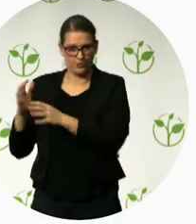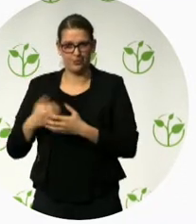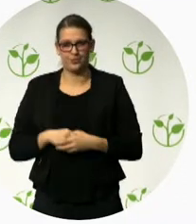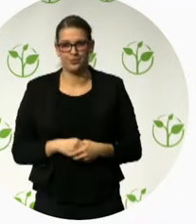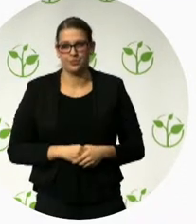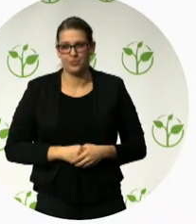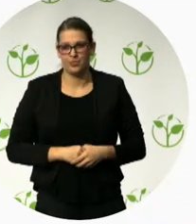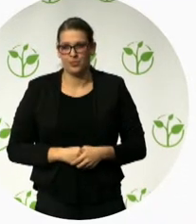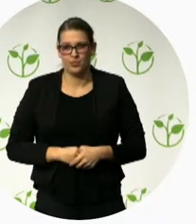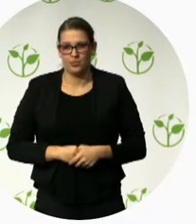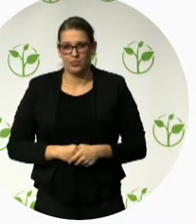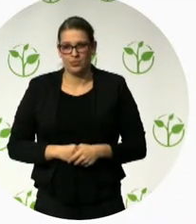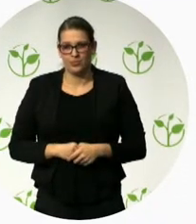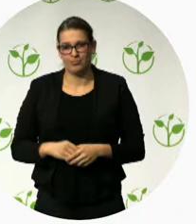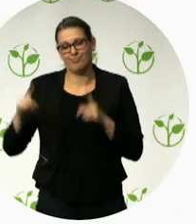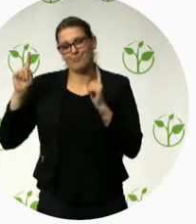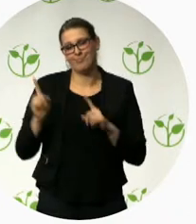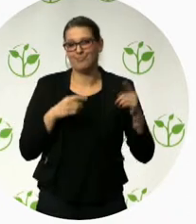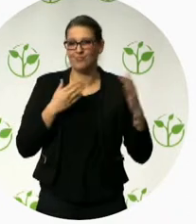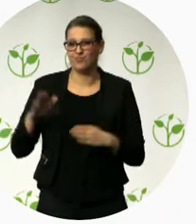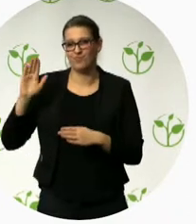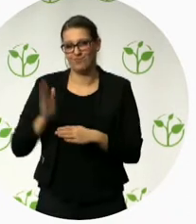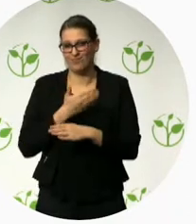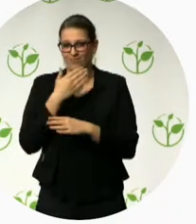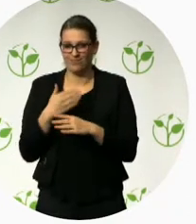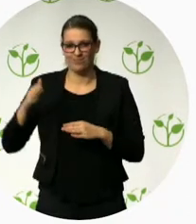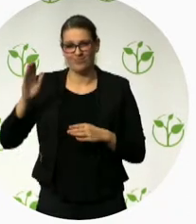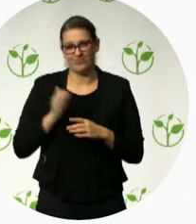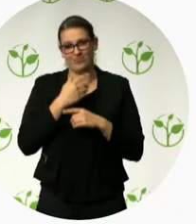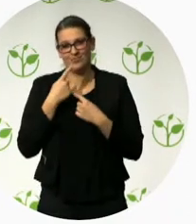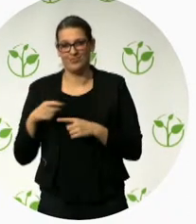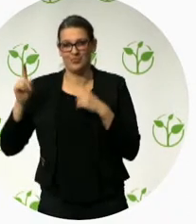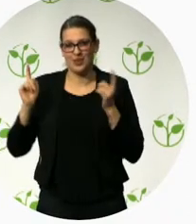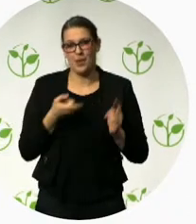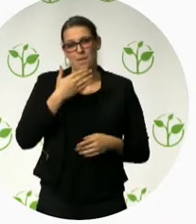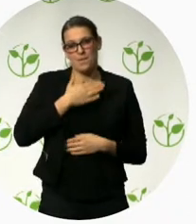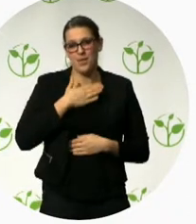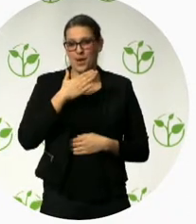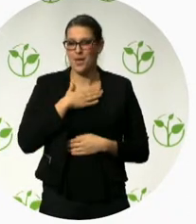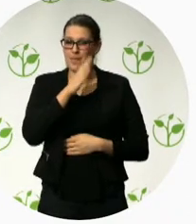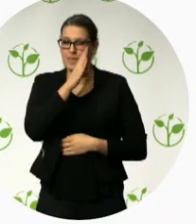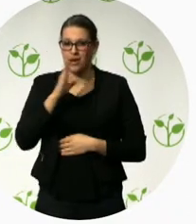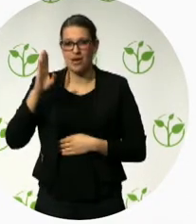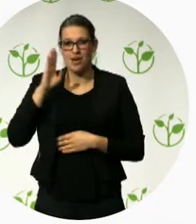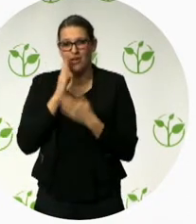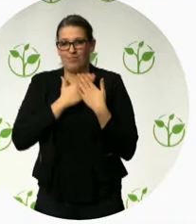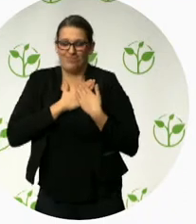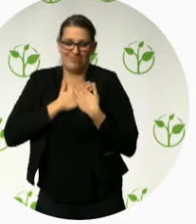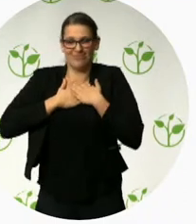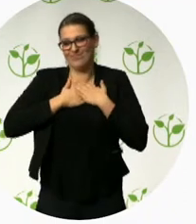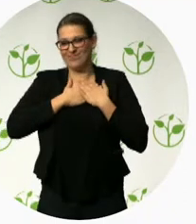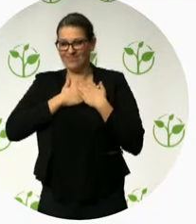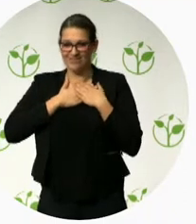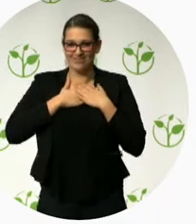Hari nai janma dine maya garne raichan ama nai